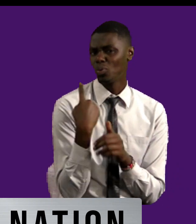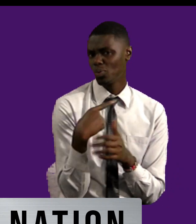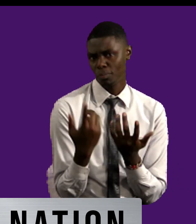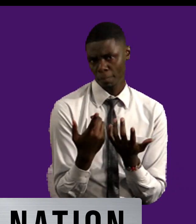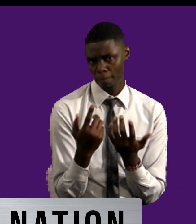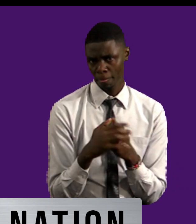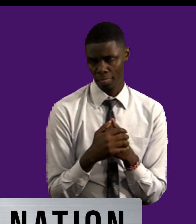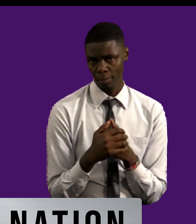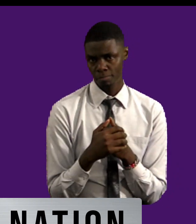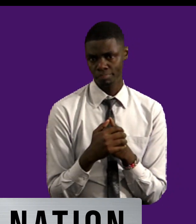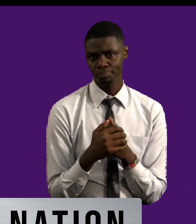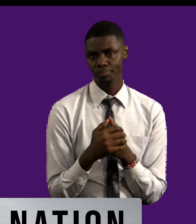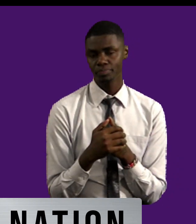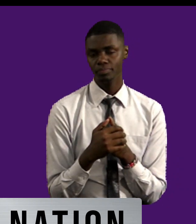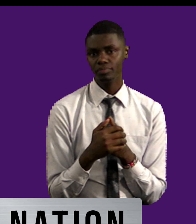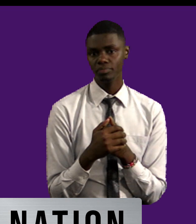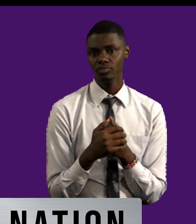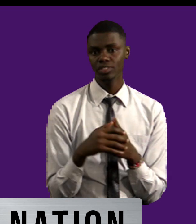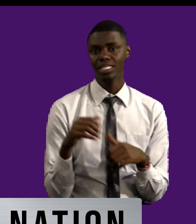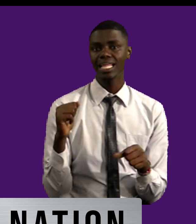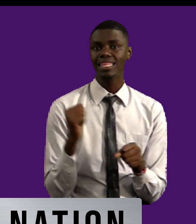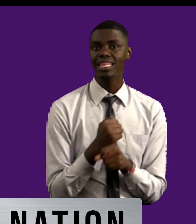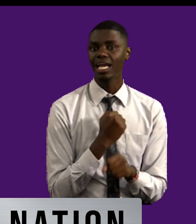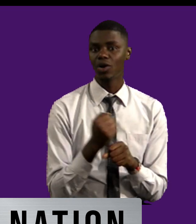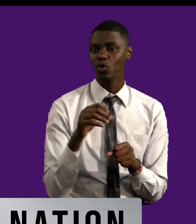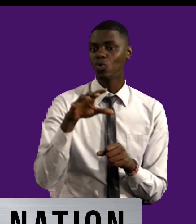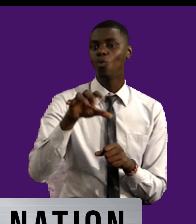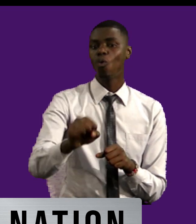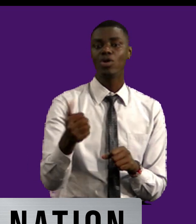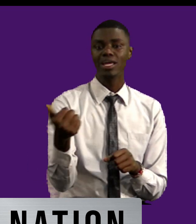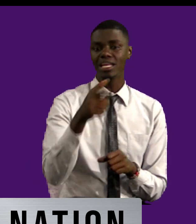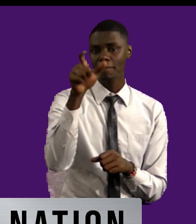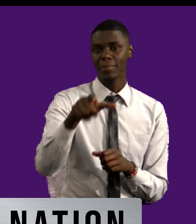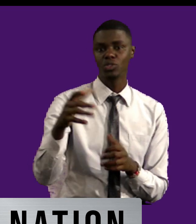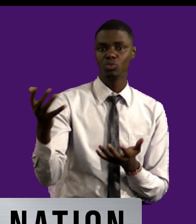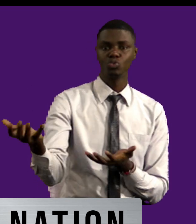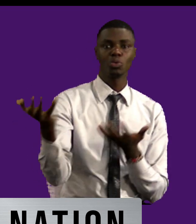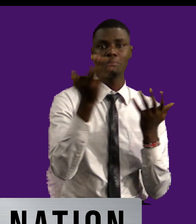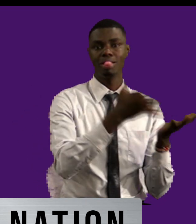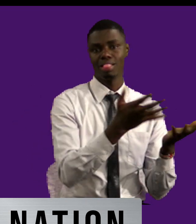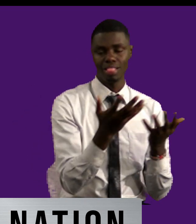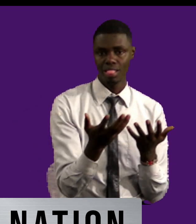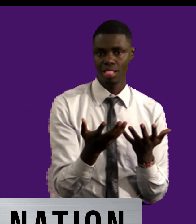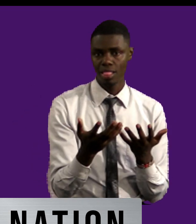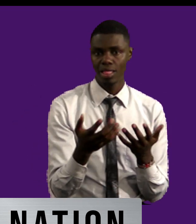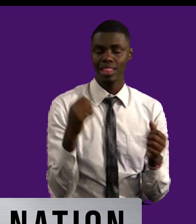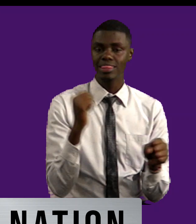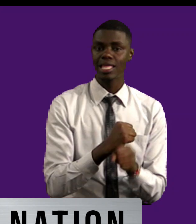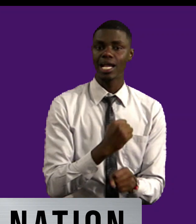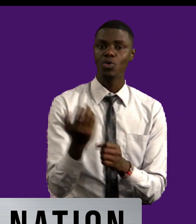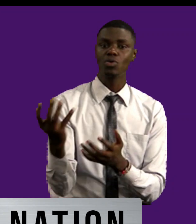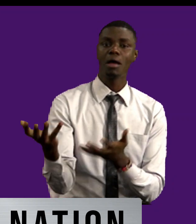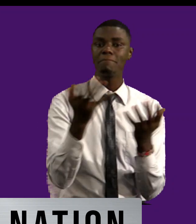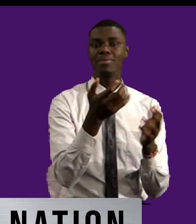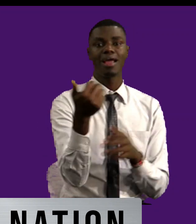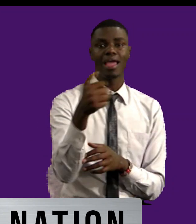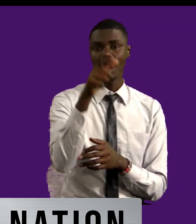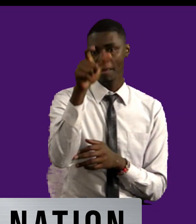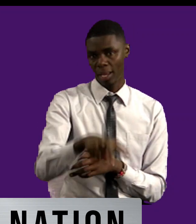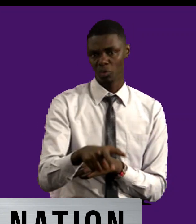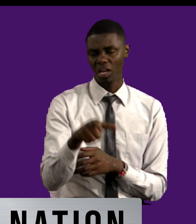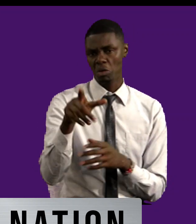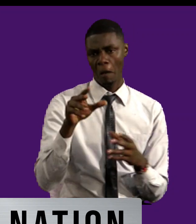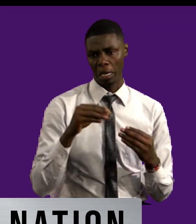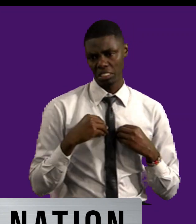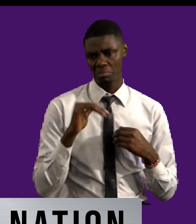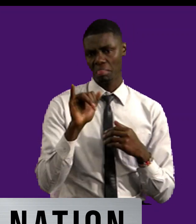fact, they just couldn't hold on anyone to bring them, you know. They could not bring anyone, and you accept